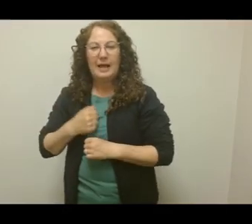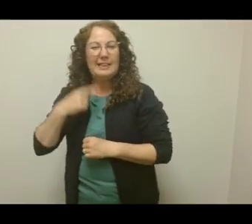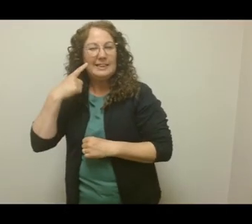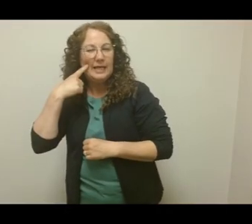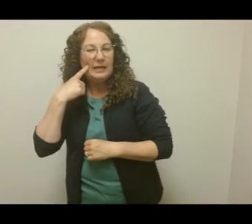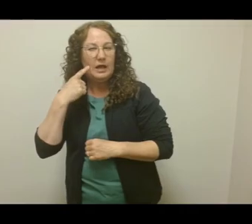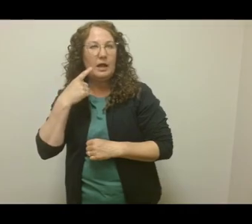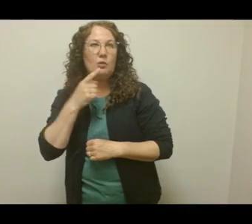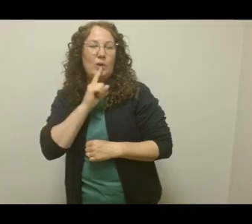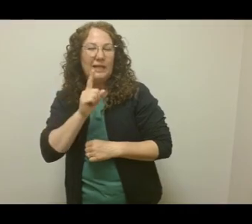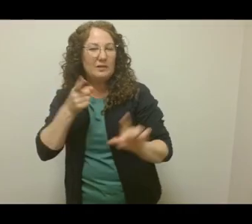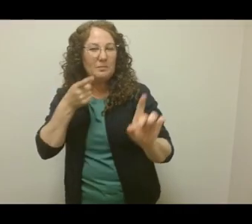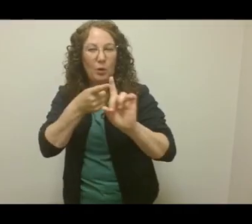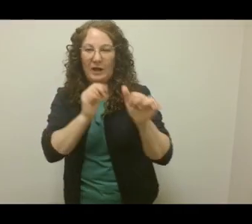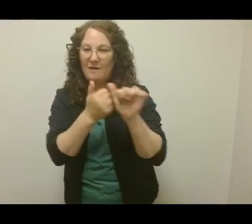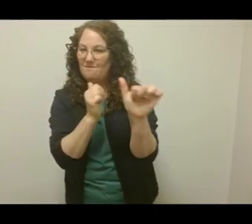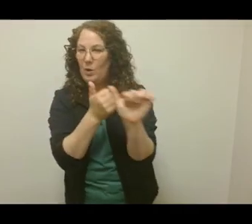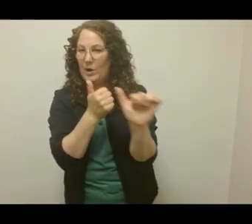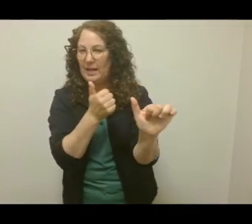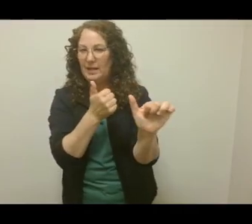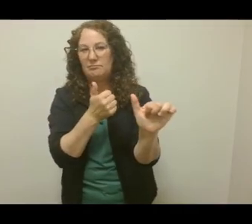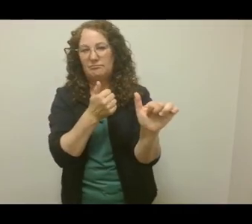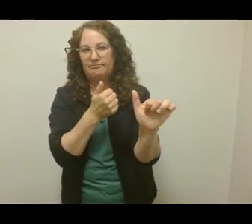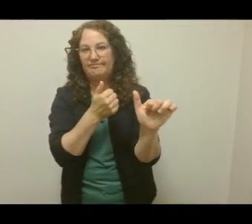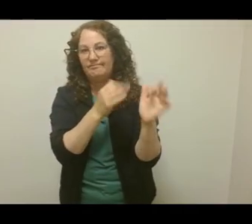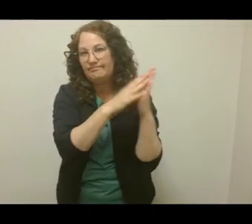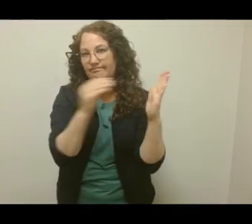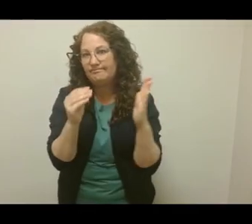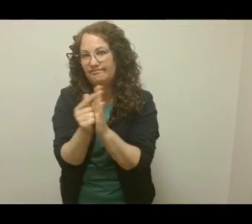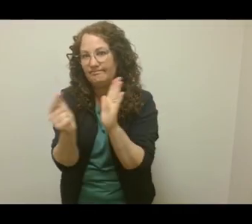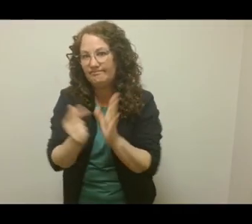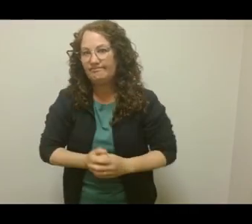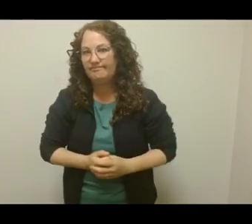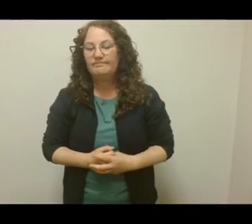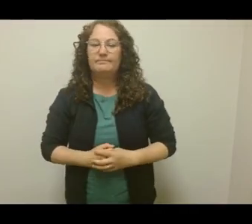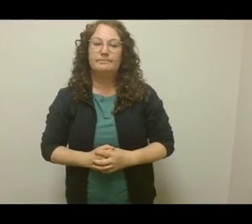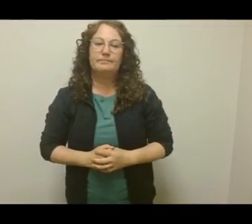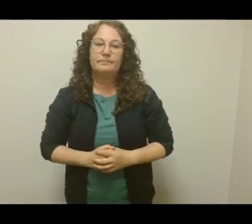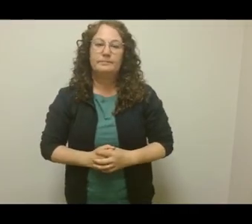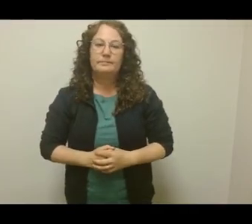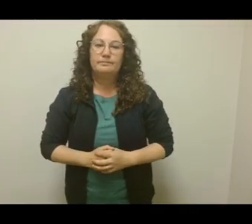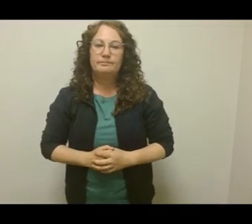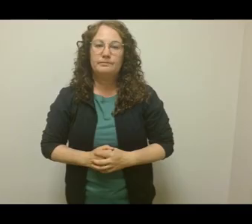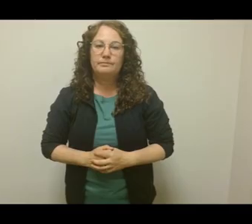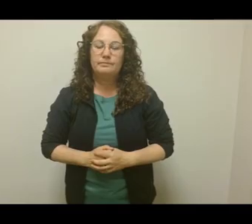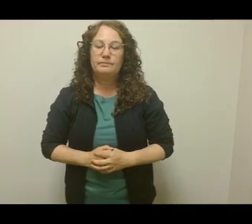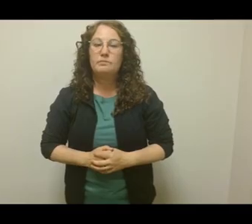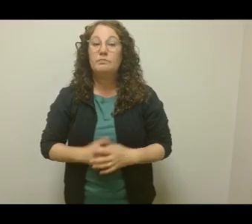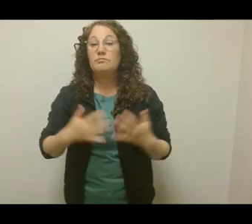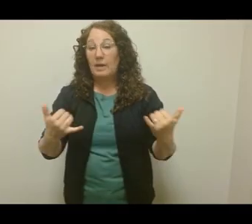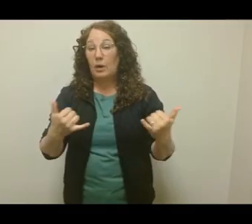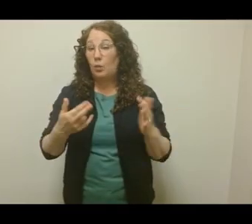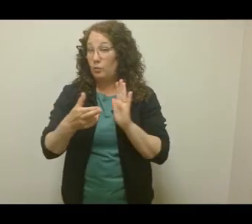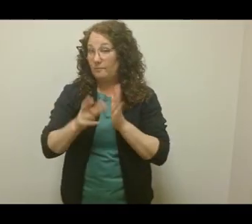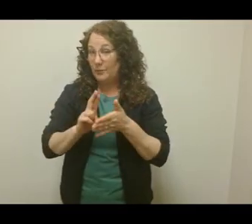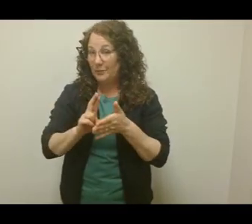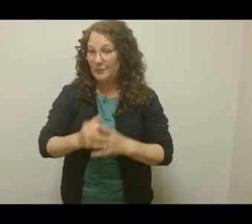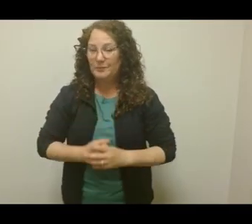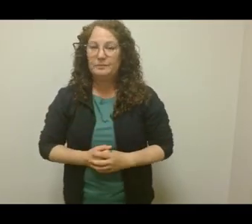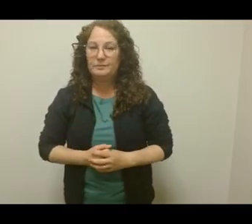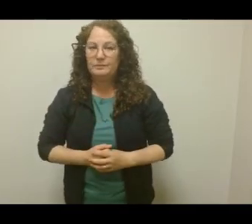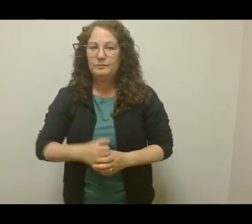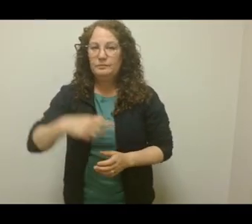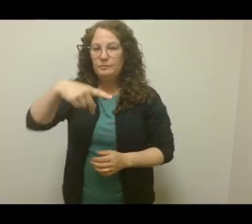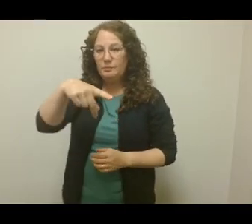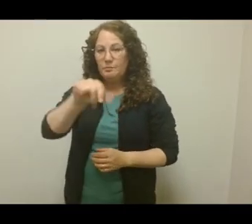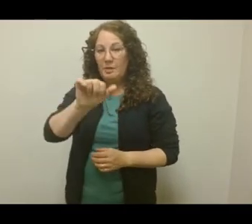avoiding plagiarism. That's the one we hear the most. Now, to review, paraphrasing